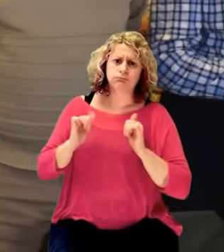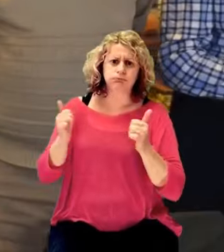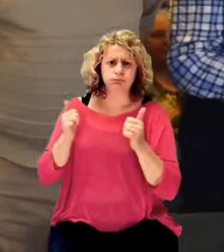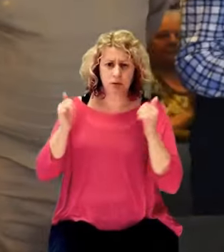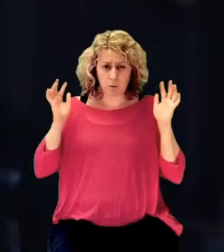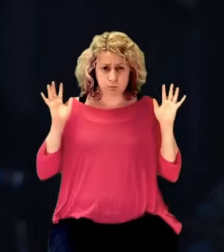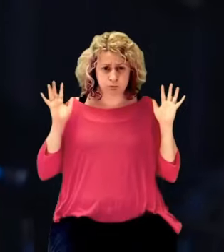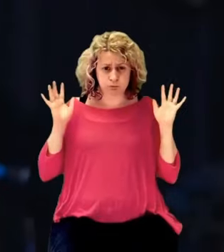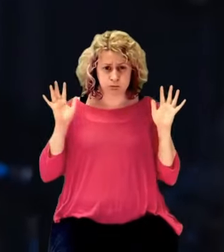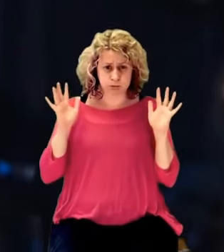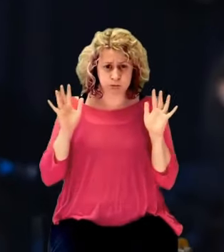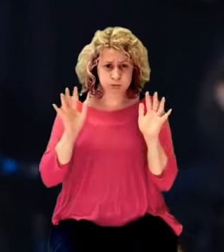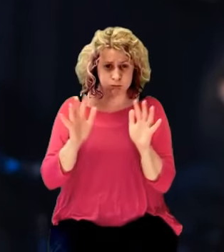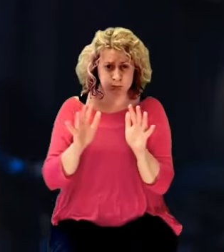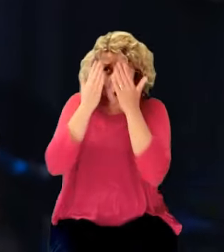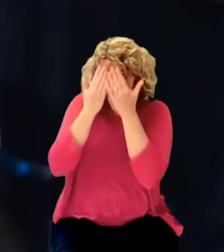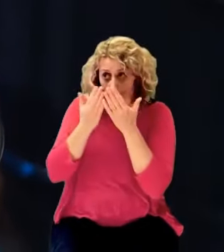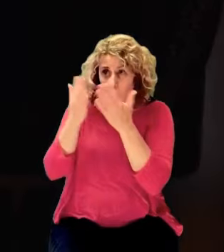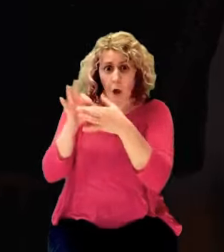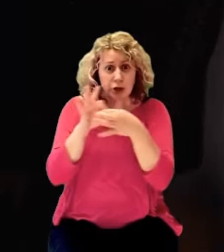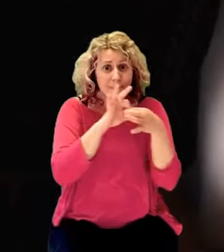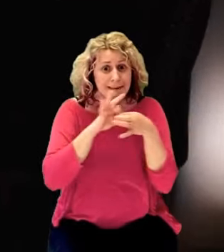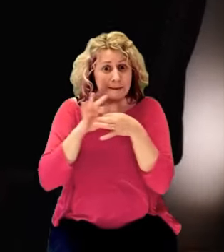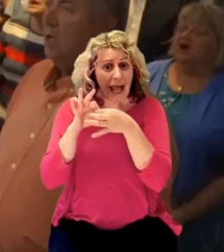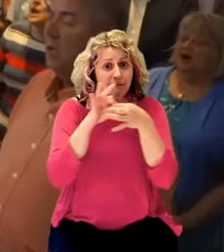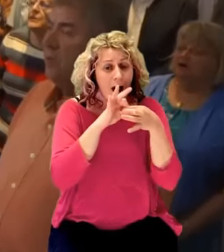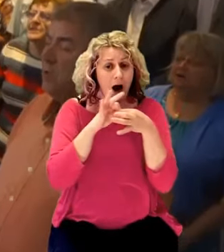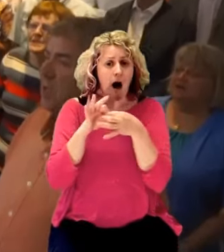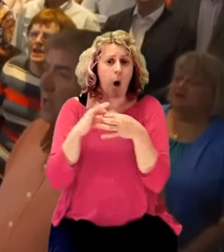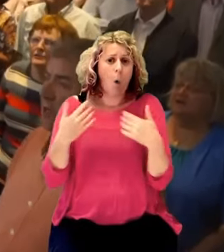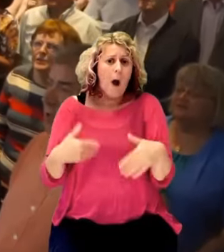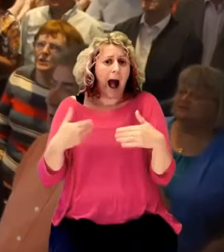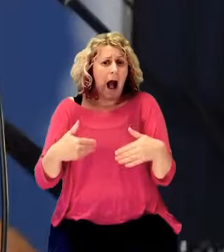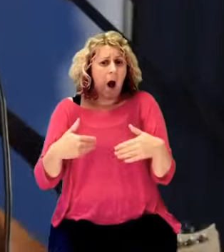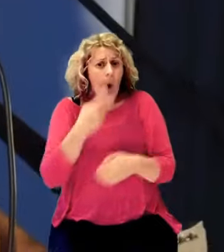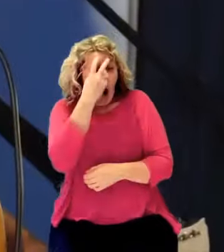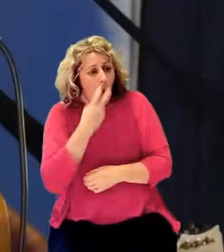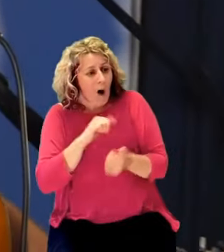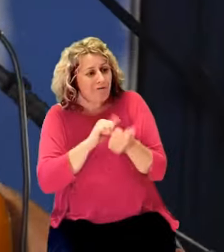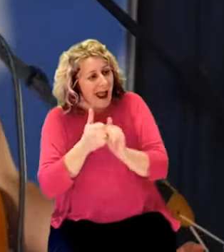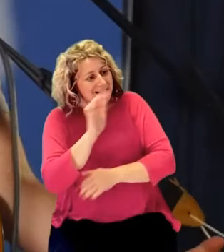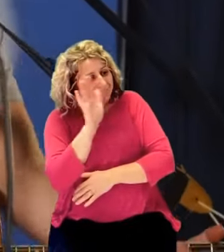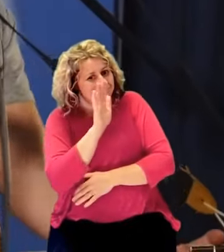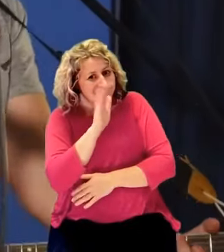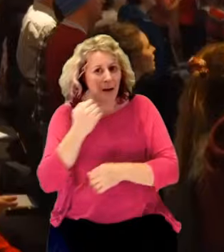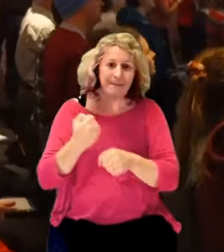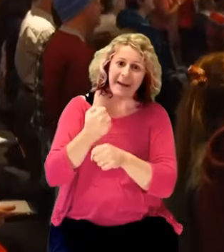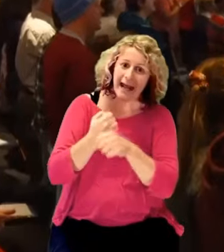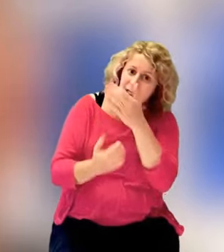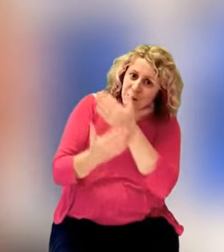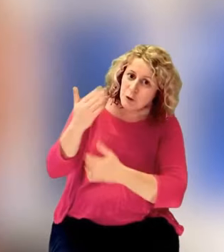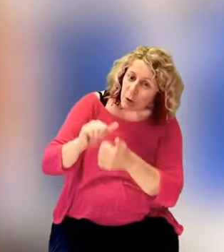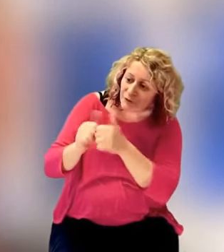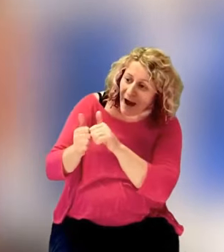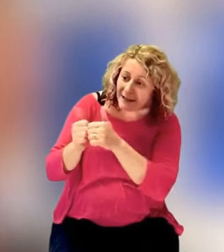their own doorstep and worshipping God with so many brothers and sisters. It was amazing. Meeting old friends, making new ones,